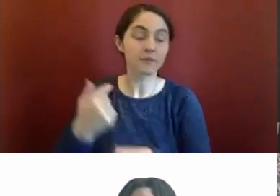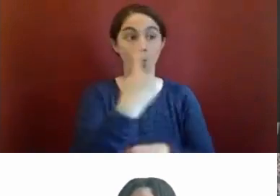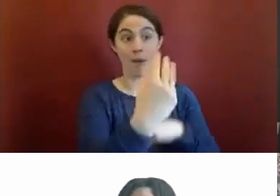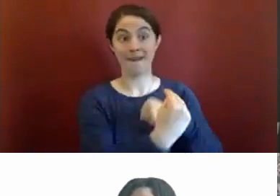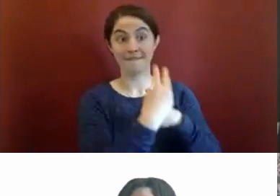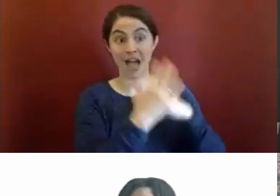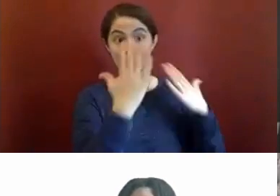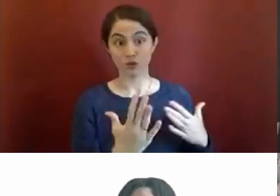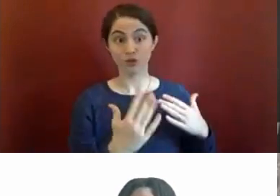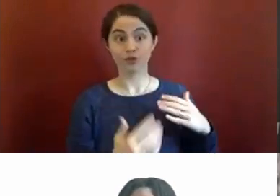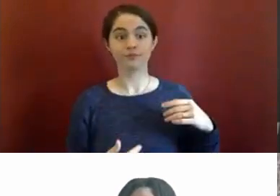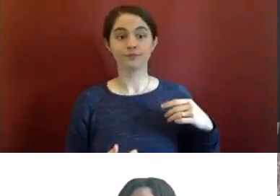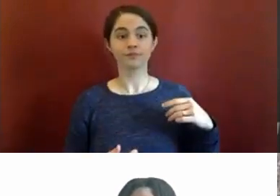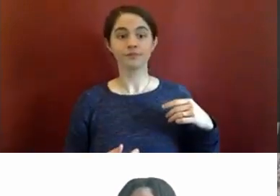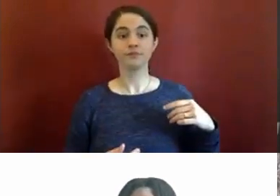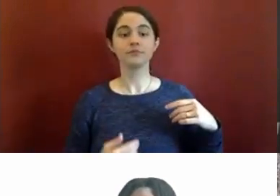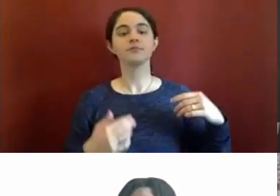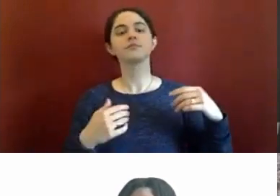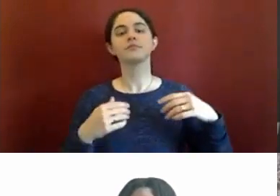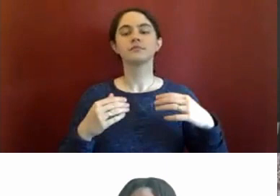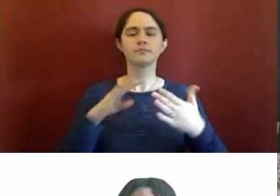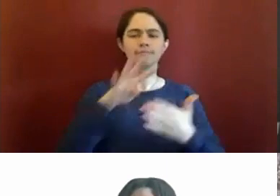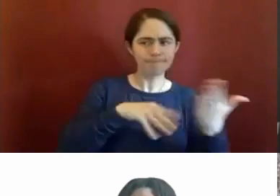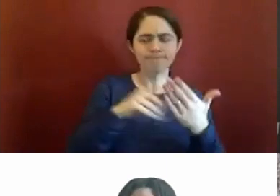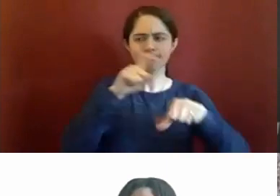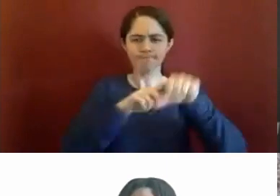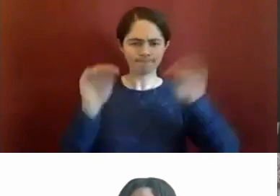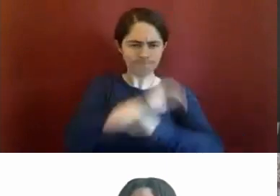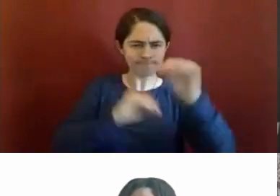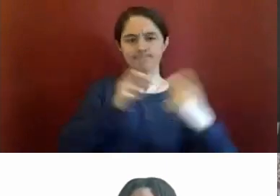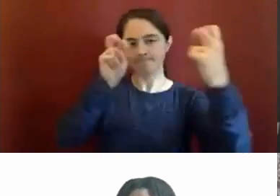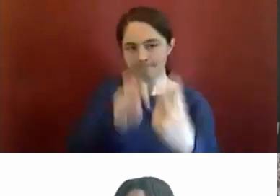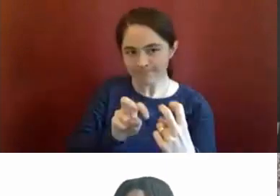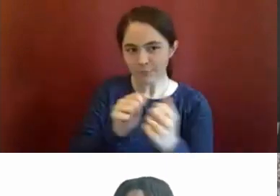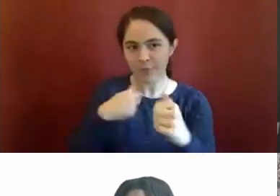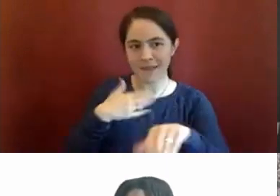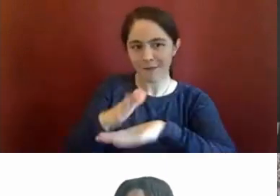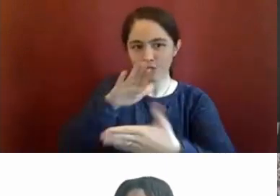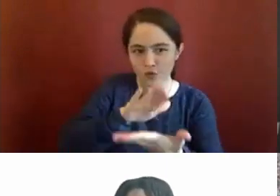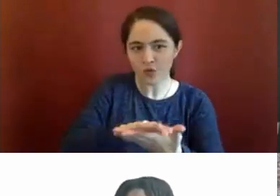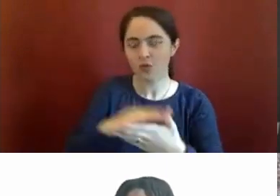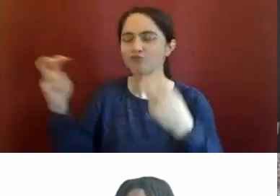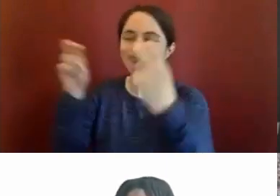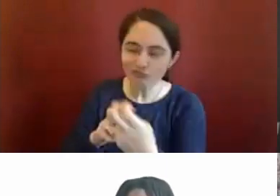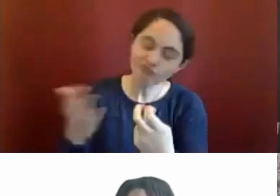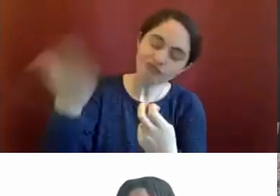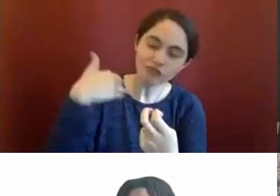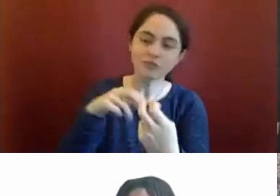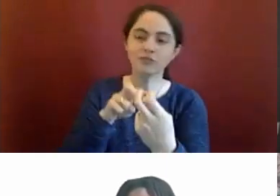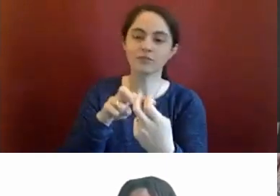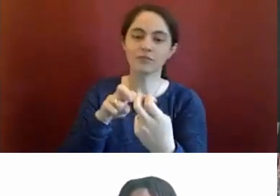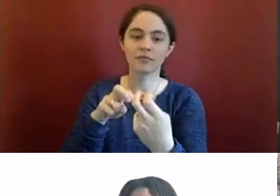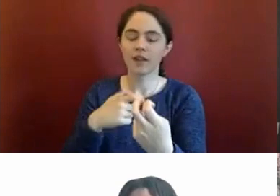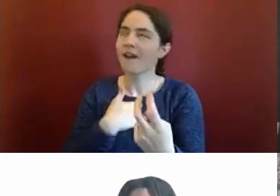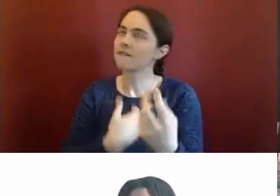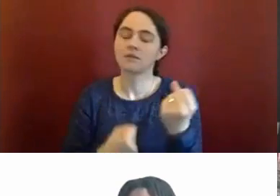they made a time to meet with me during after school, and then just like having that support out there